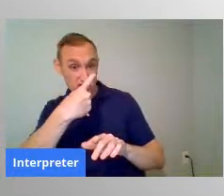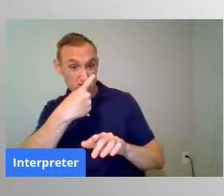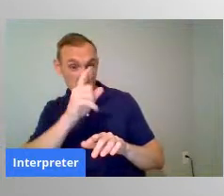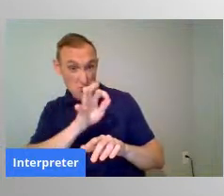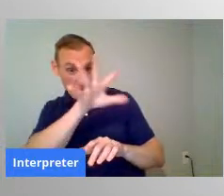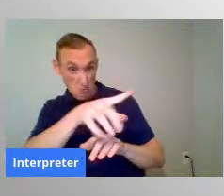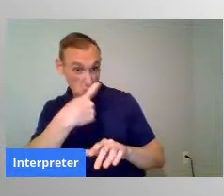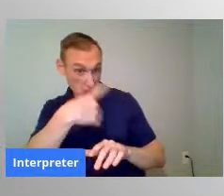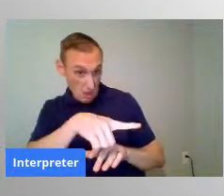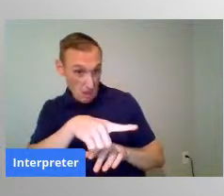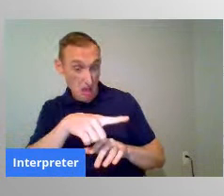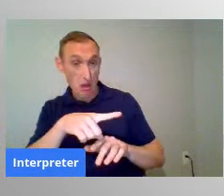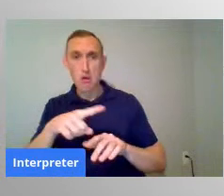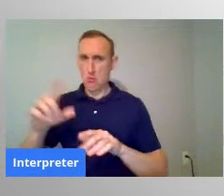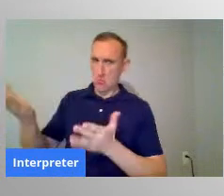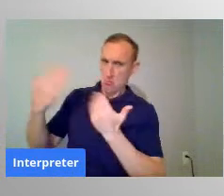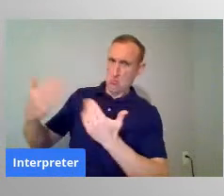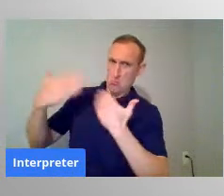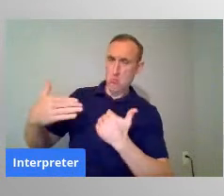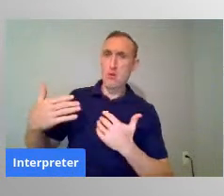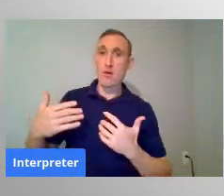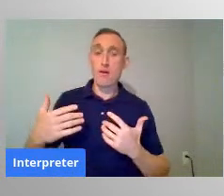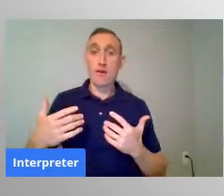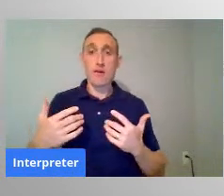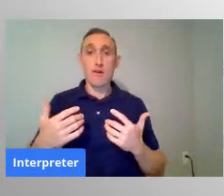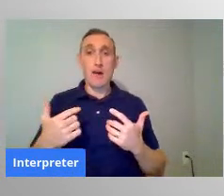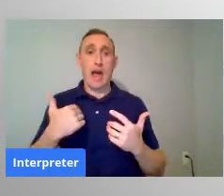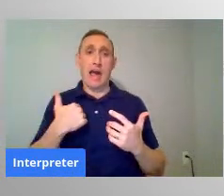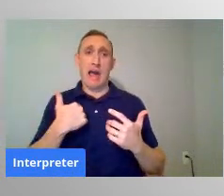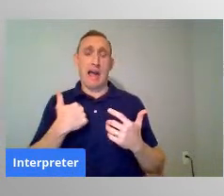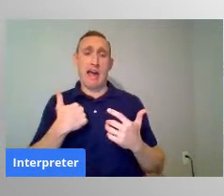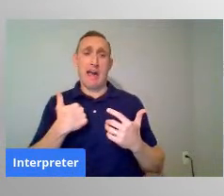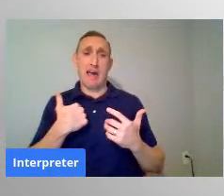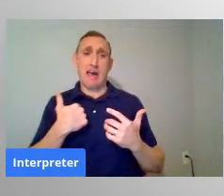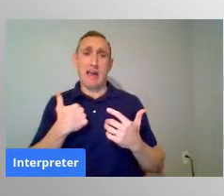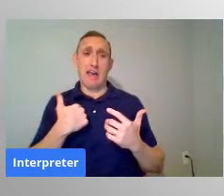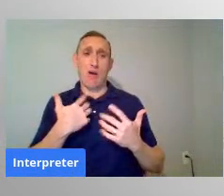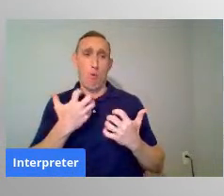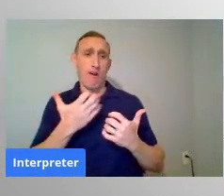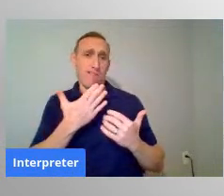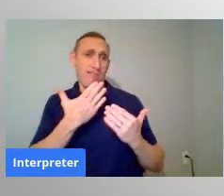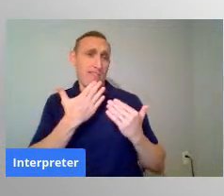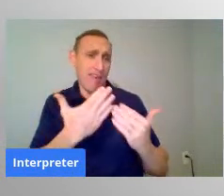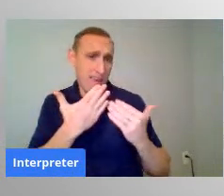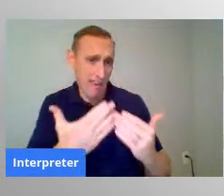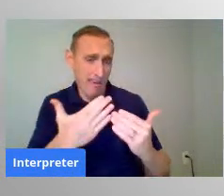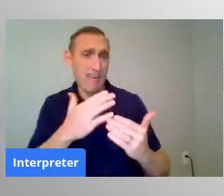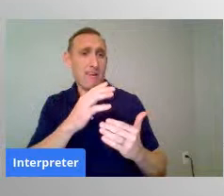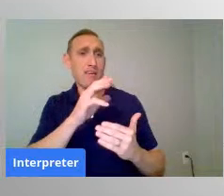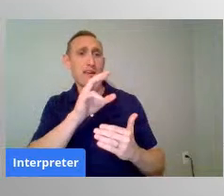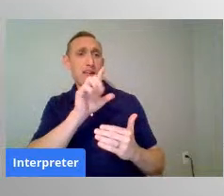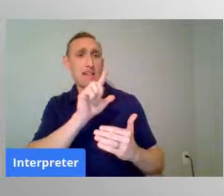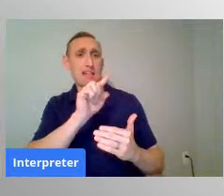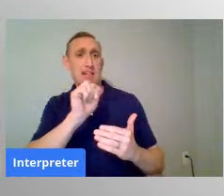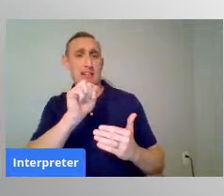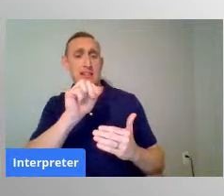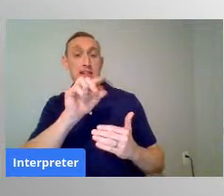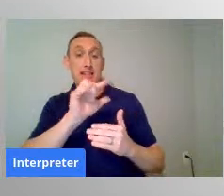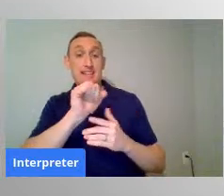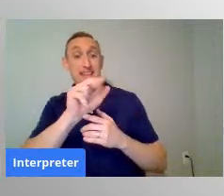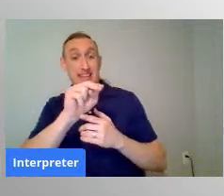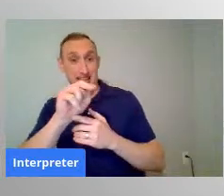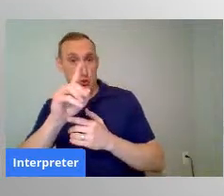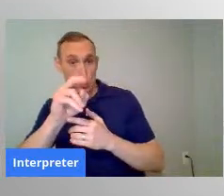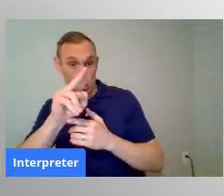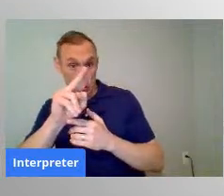Sure. Okay, I would just be remiss if we did not pause and thank Mrs. Lynn Duke for her service to Clark County Schools.